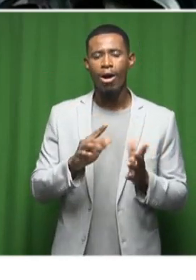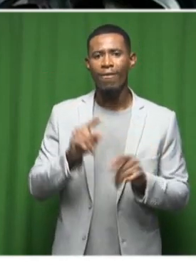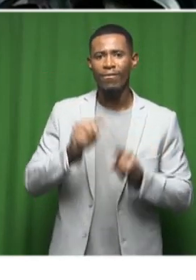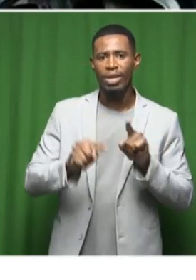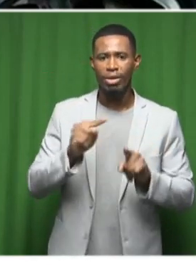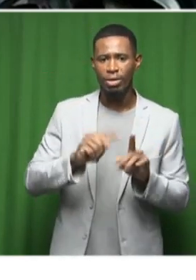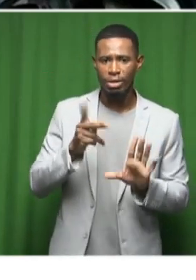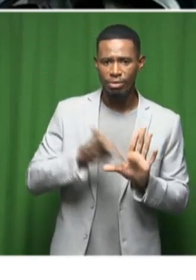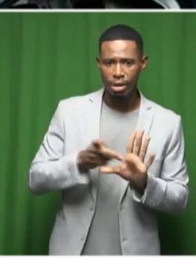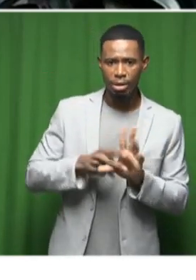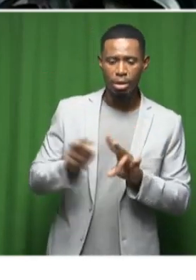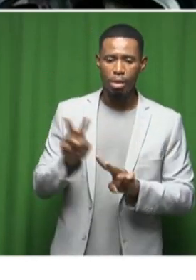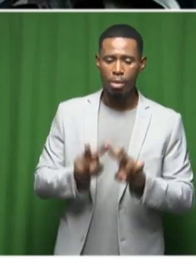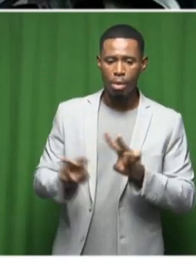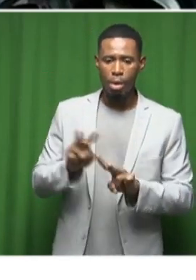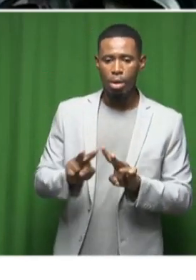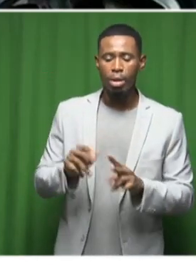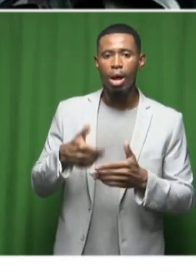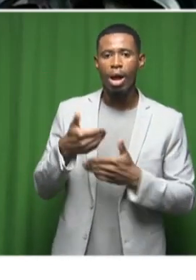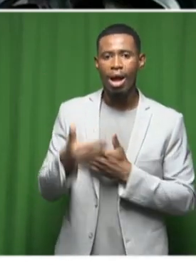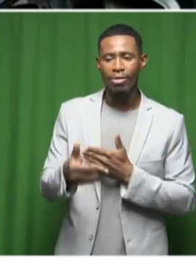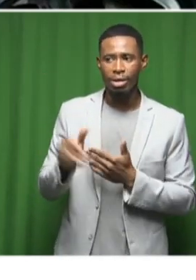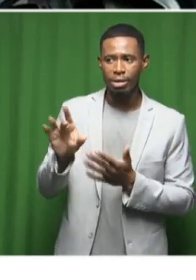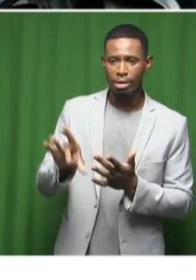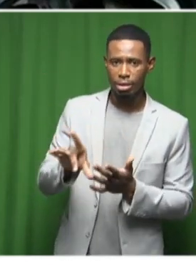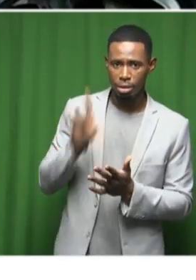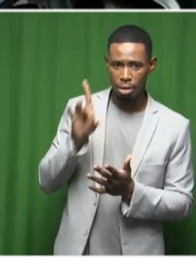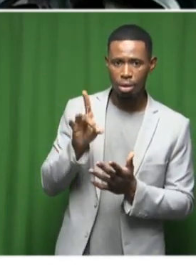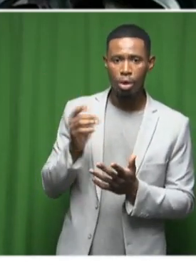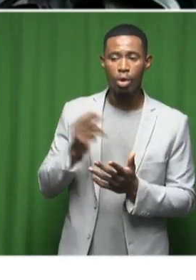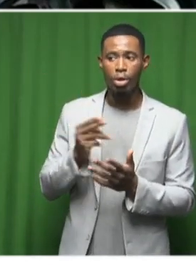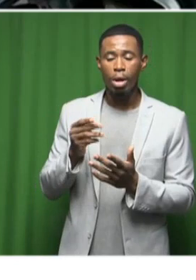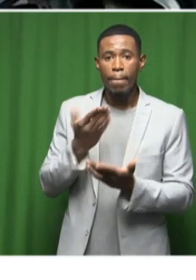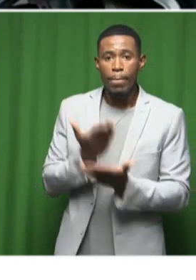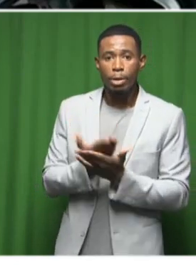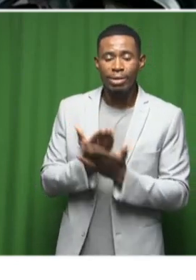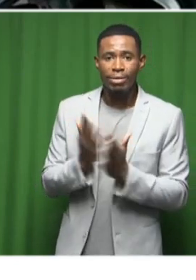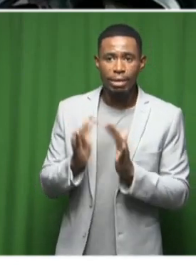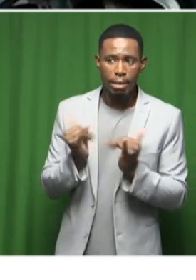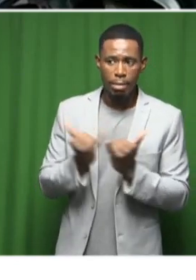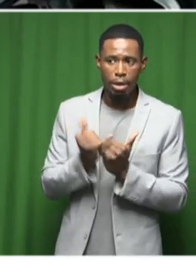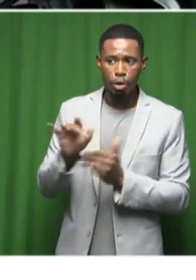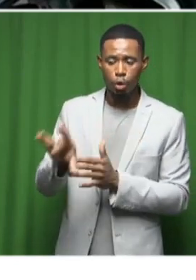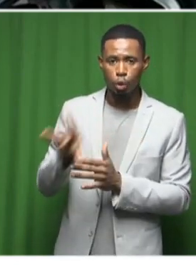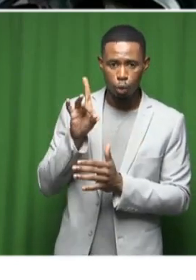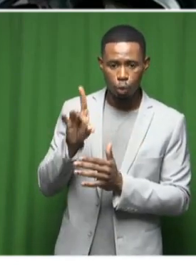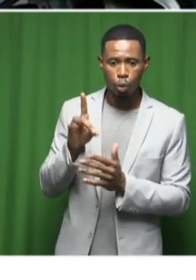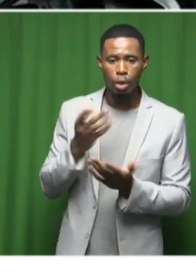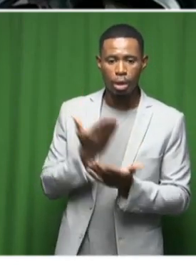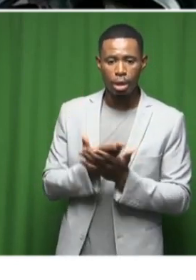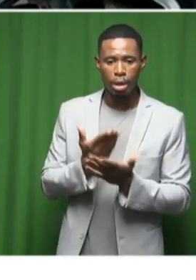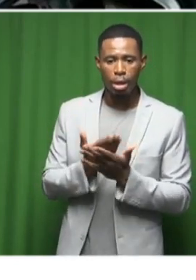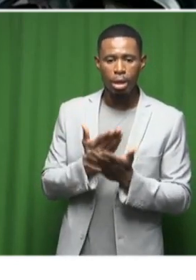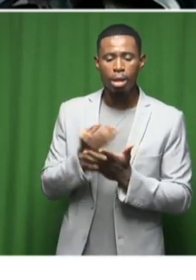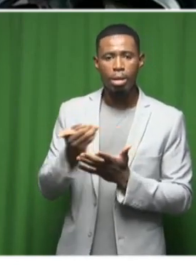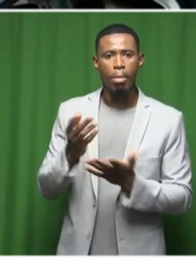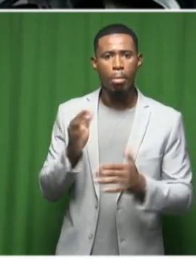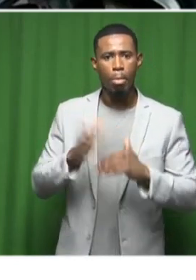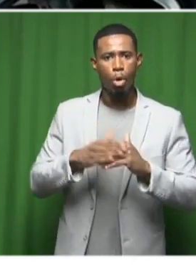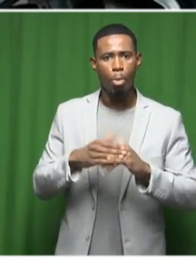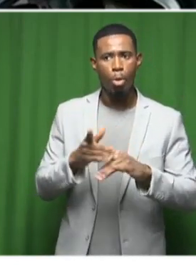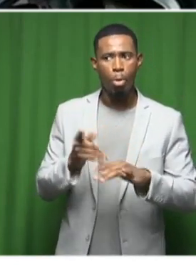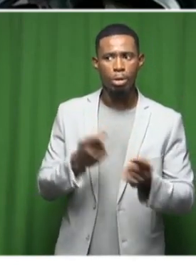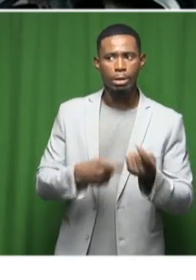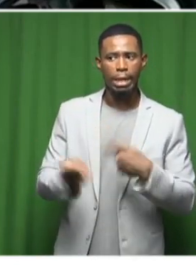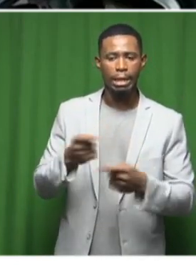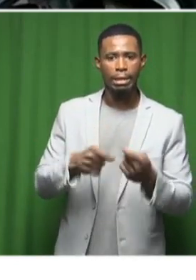screening and so on, they're eventually selected. The high potential companies are selected to then receive a whole lot more sales from those big customers